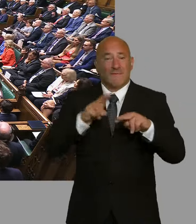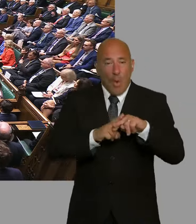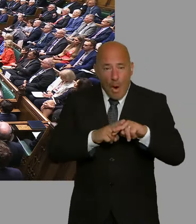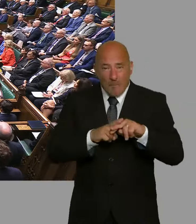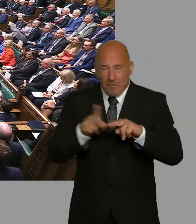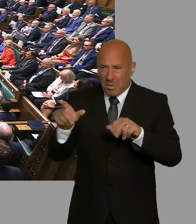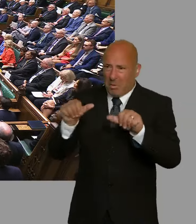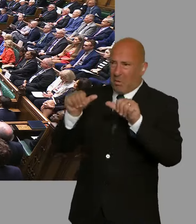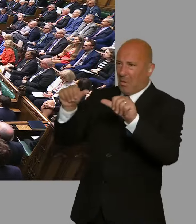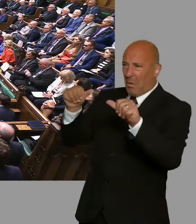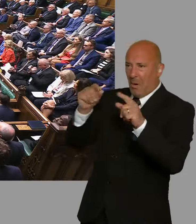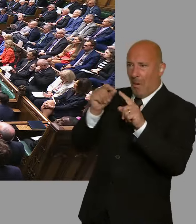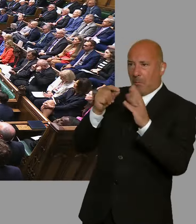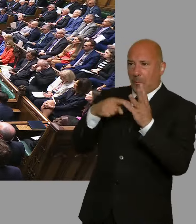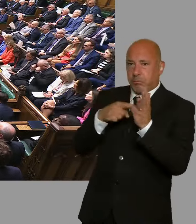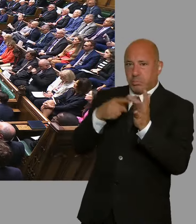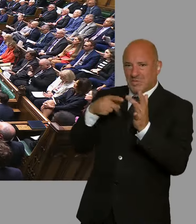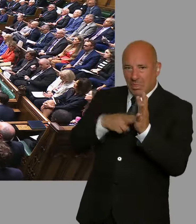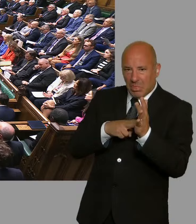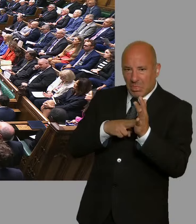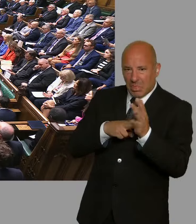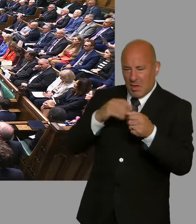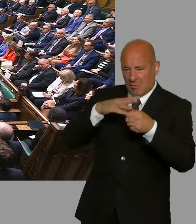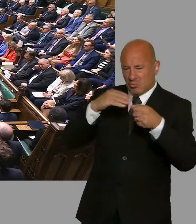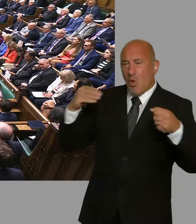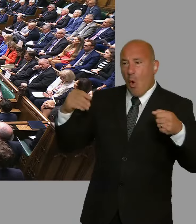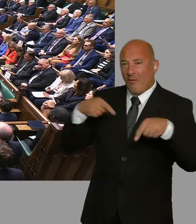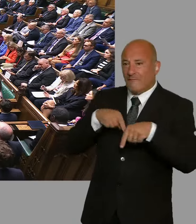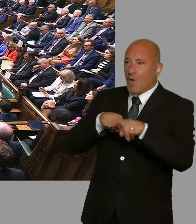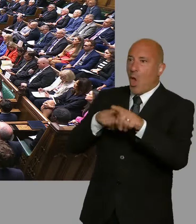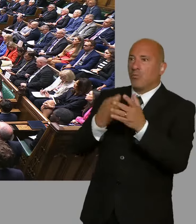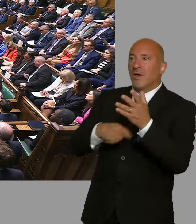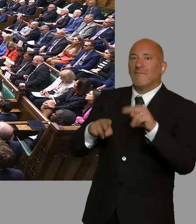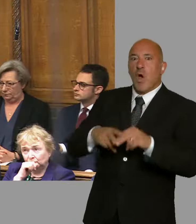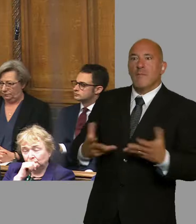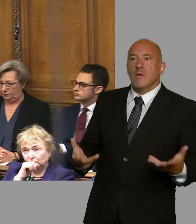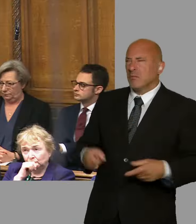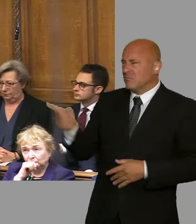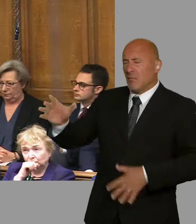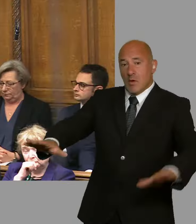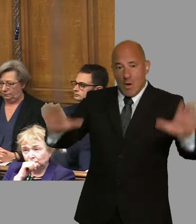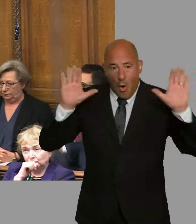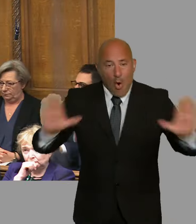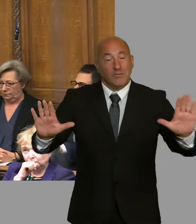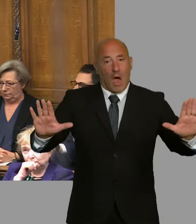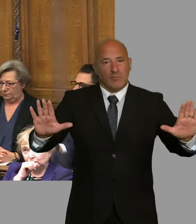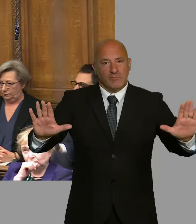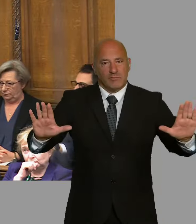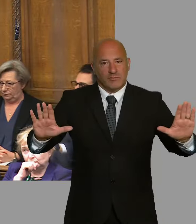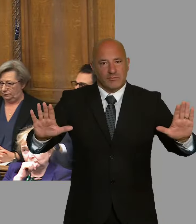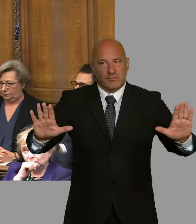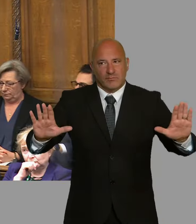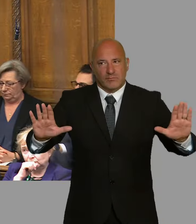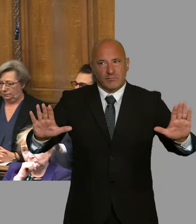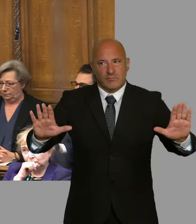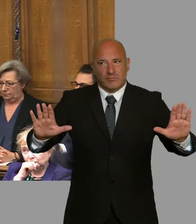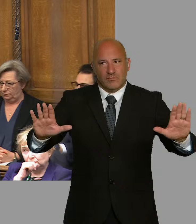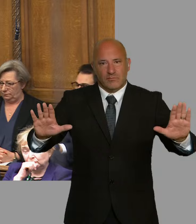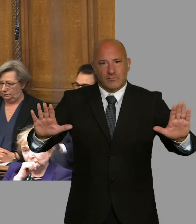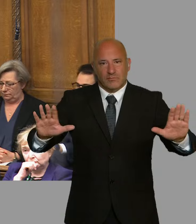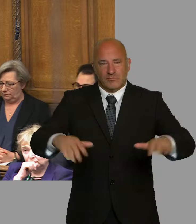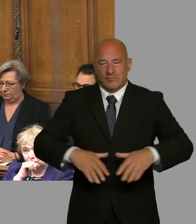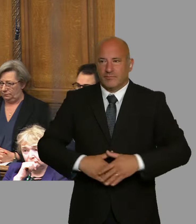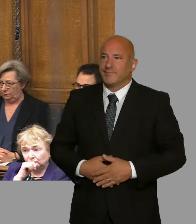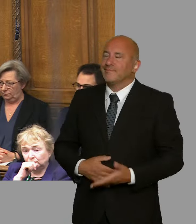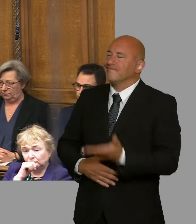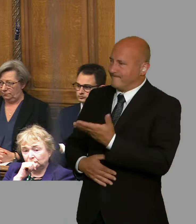Anyone who saw the 6-year-old girl fleeing the flaming shelter where her family were killed by an Israeli airstrike will carry those horrific images